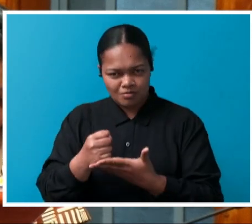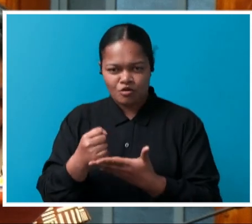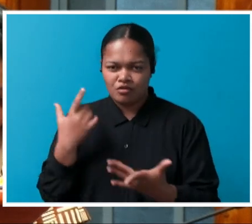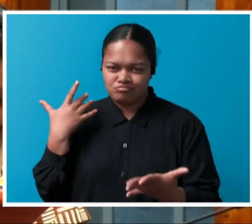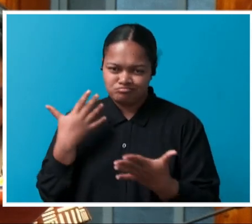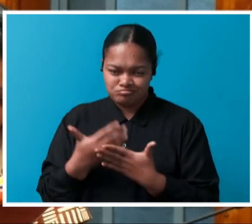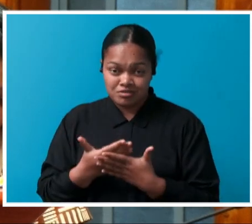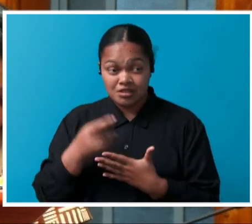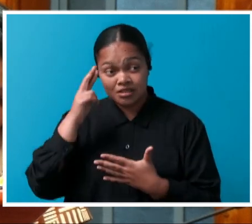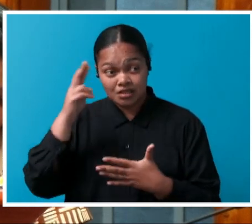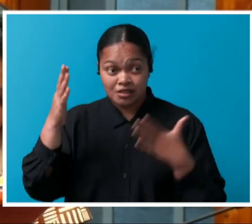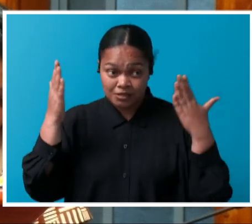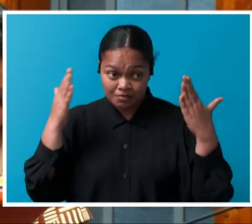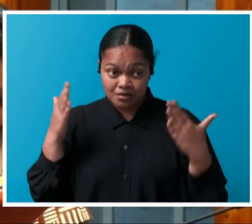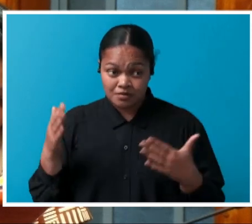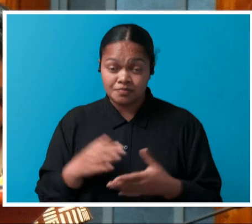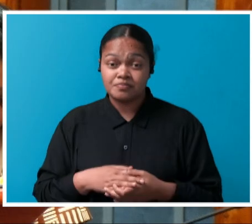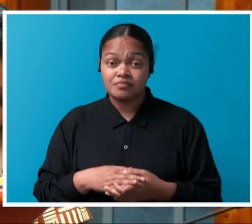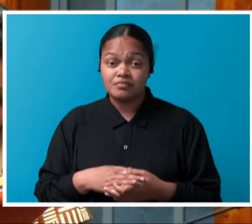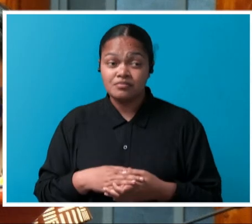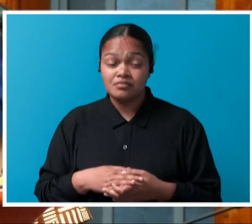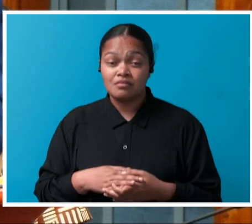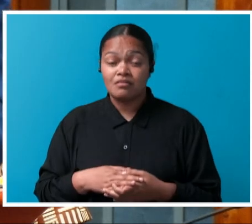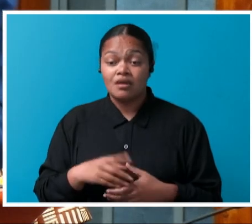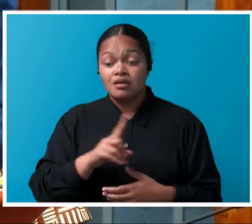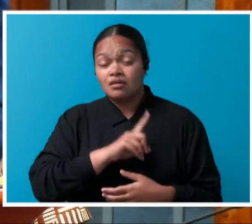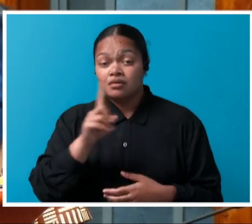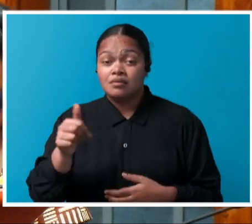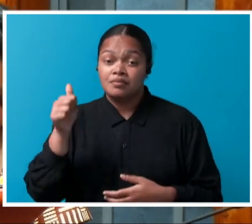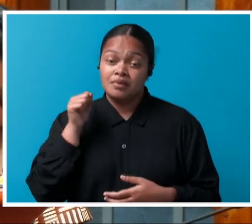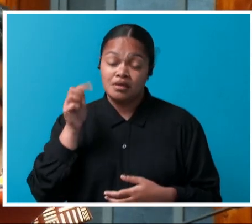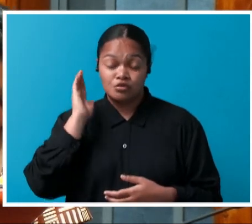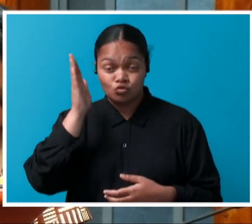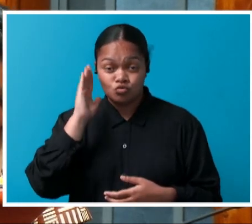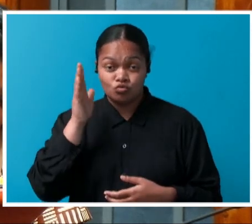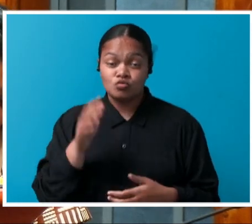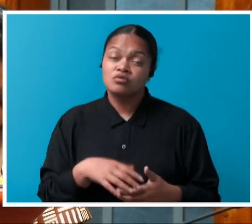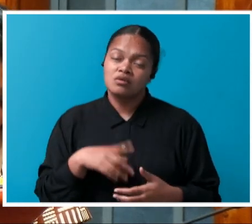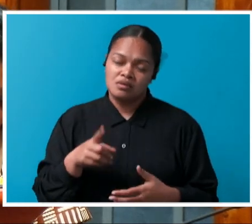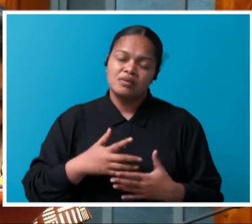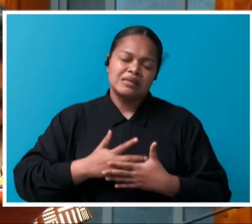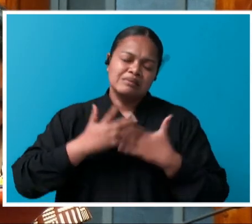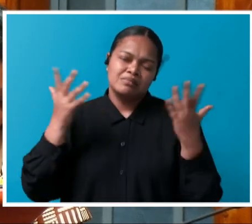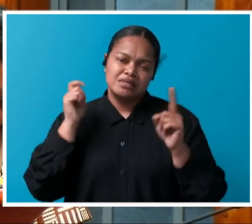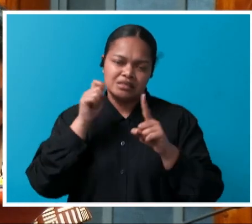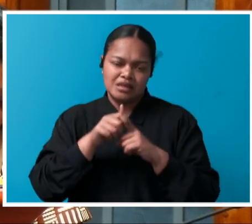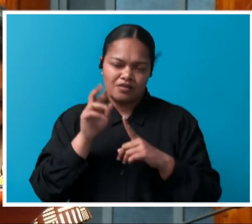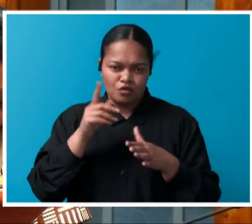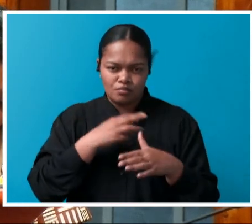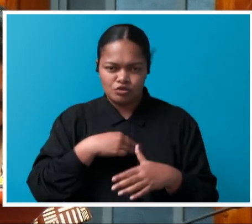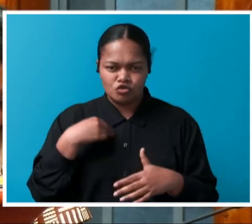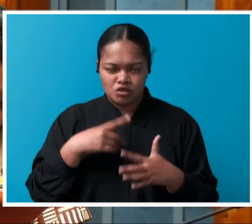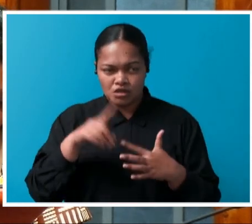Mr. Speaker, sir, retaining our children in school has been a major target for the Ministry of Education. And I am therefore